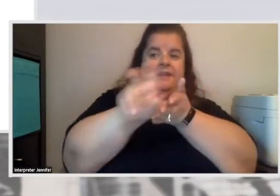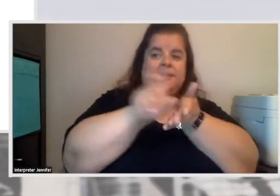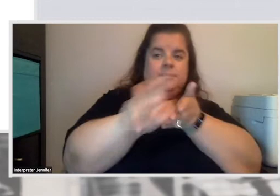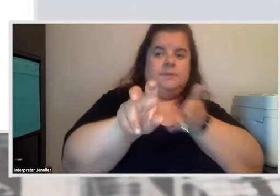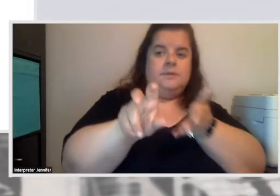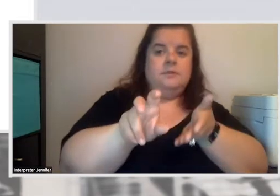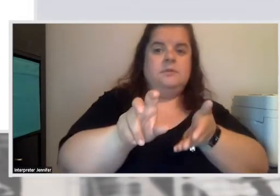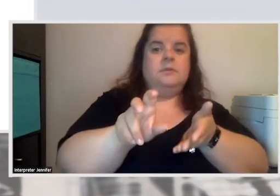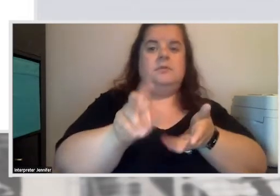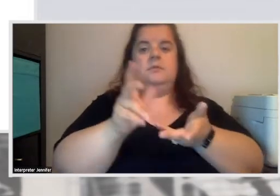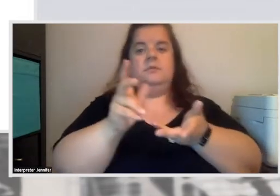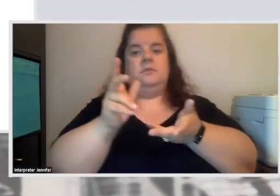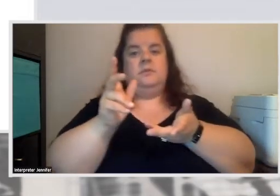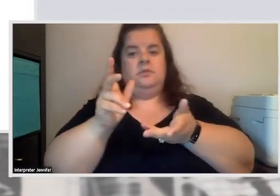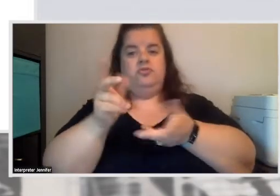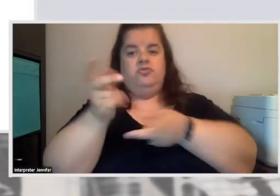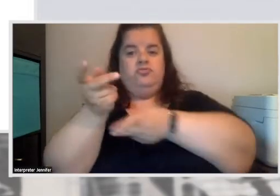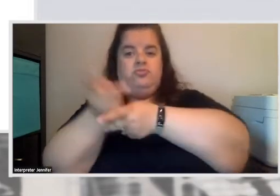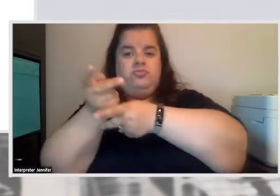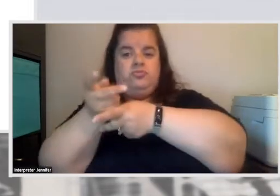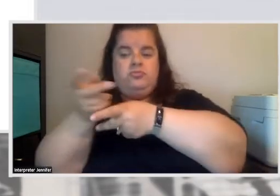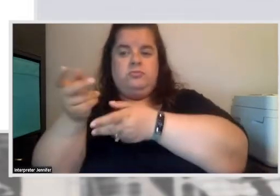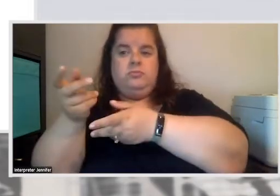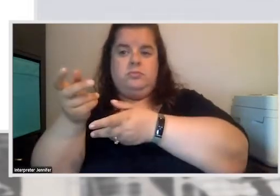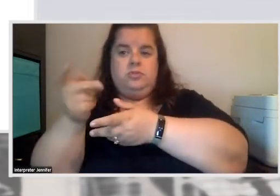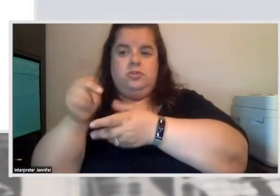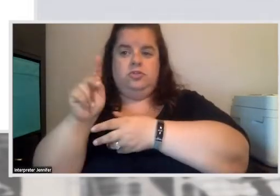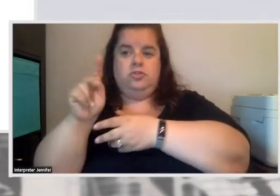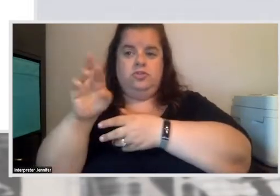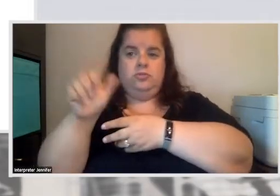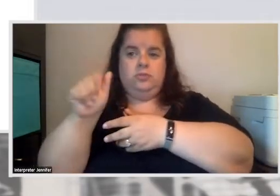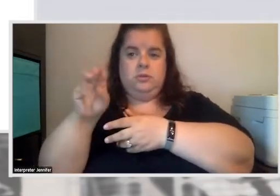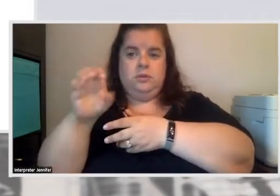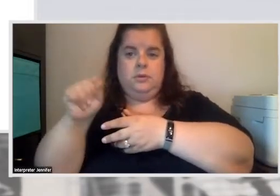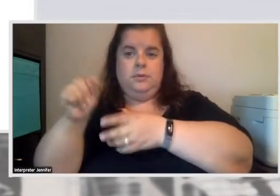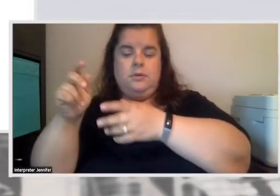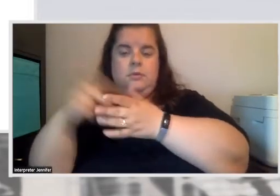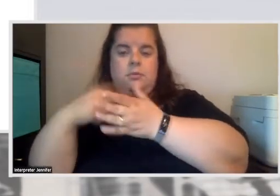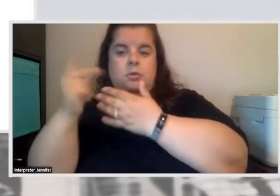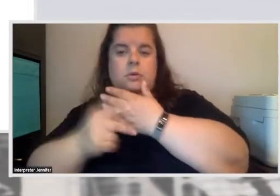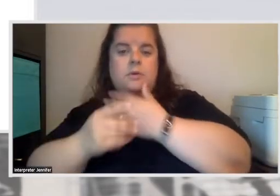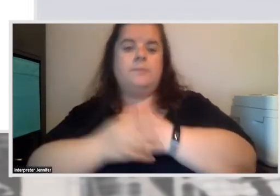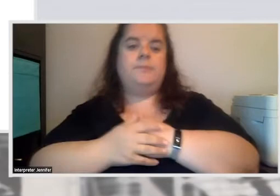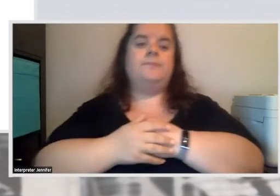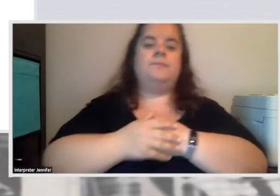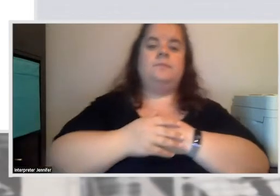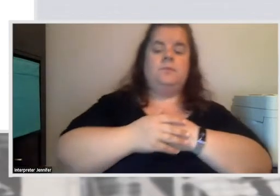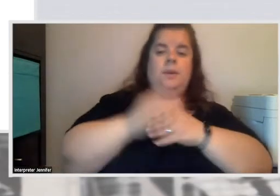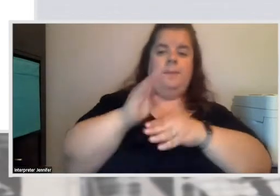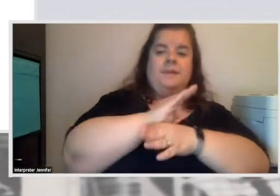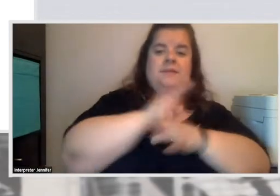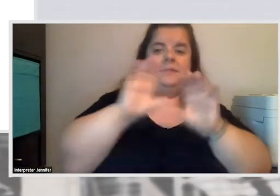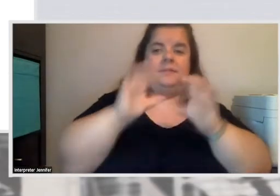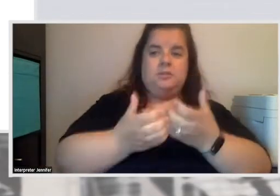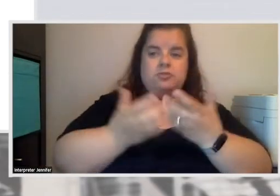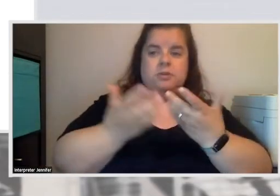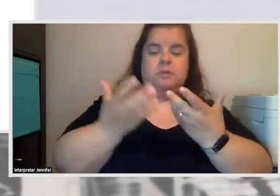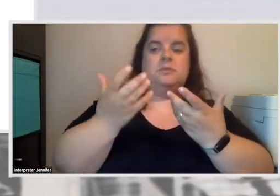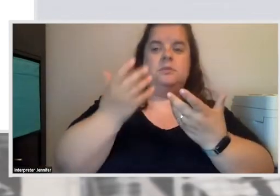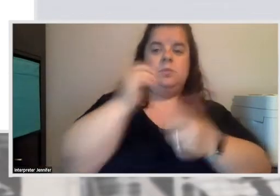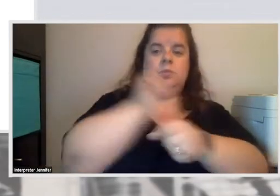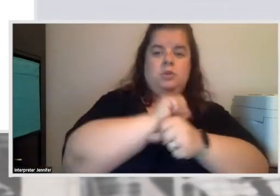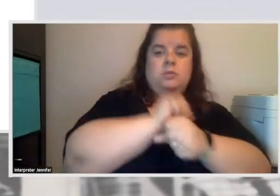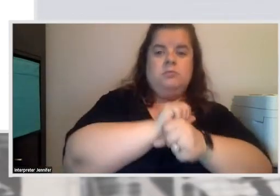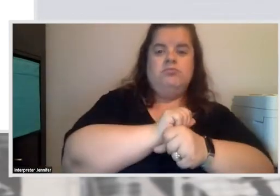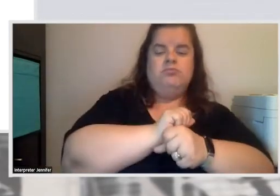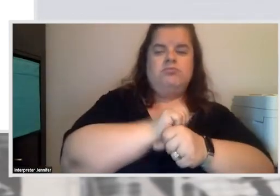improvement programs. Again, direct investment in neighborhood business district work, which I'll leave Josette to talk about in a